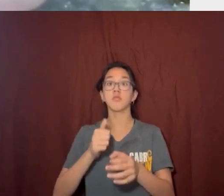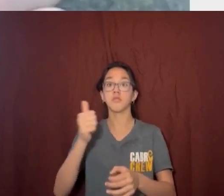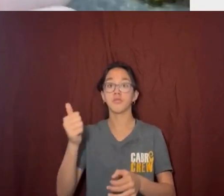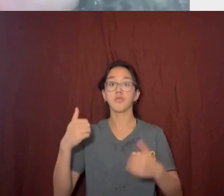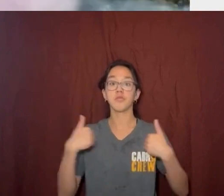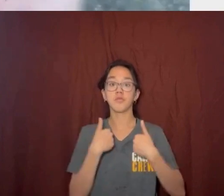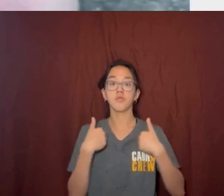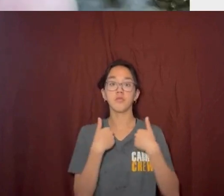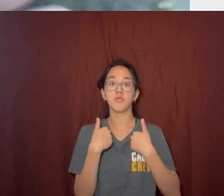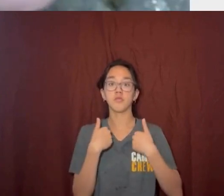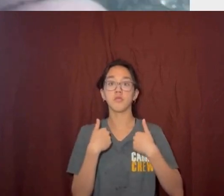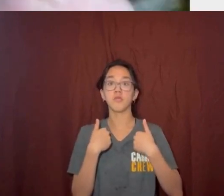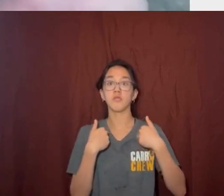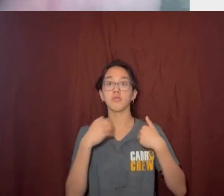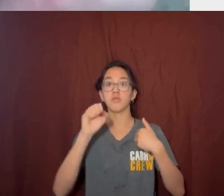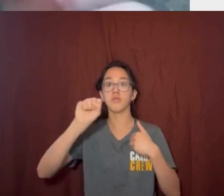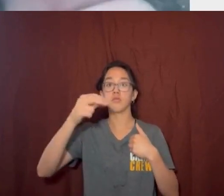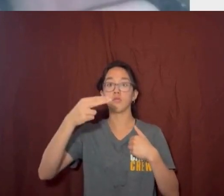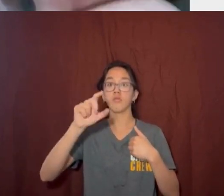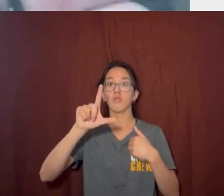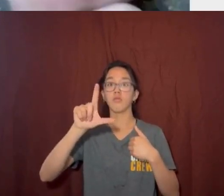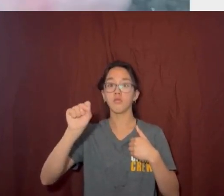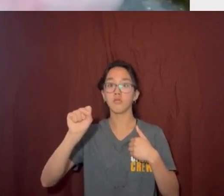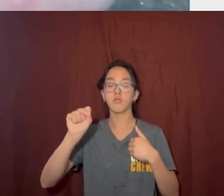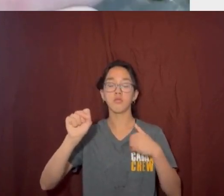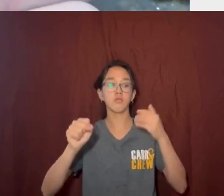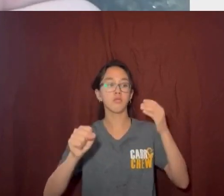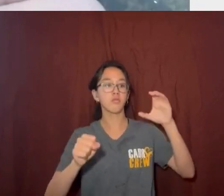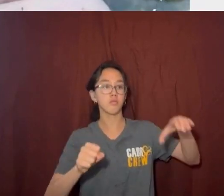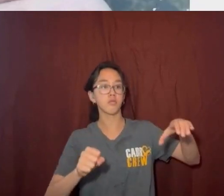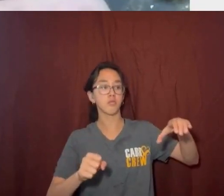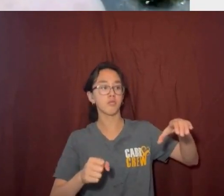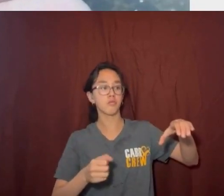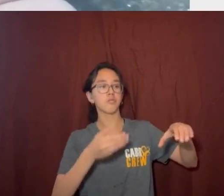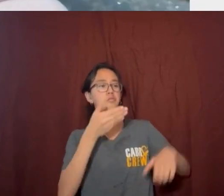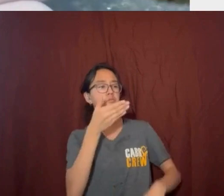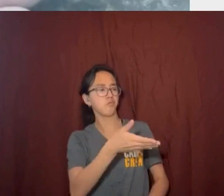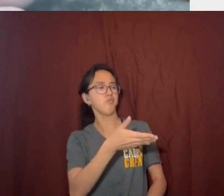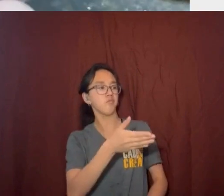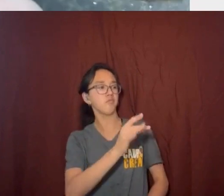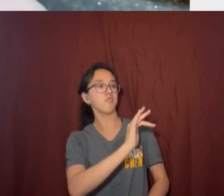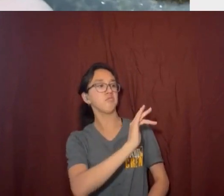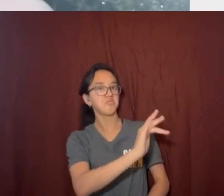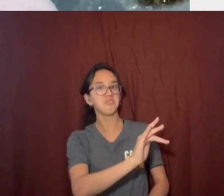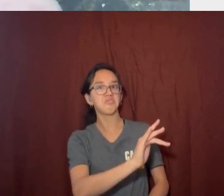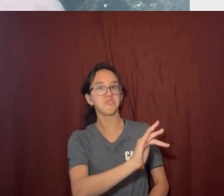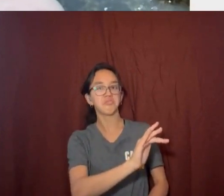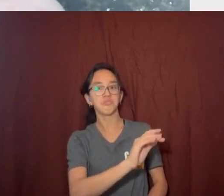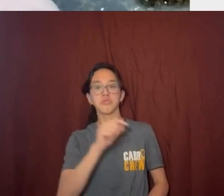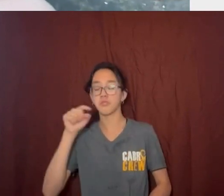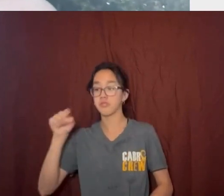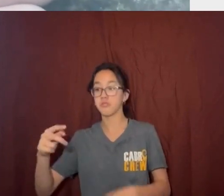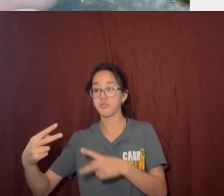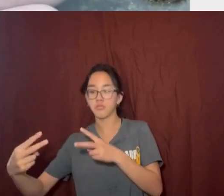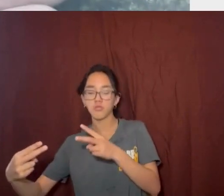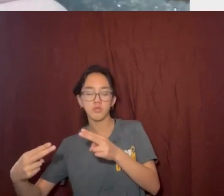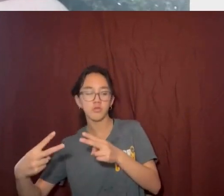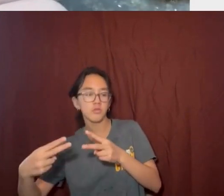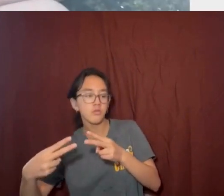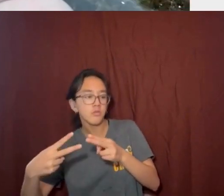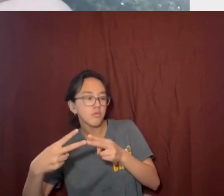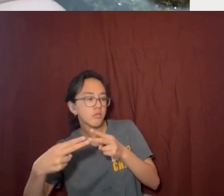Instead, they find abandoned shells from other species and move